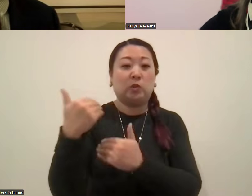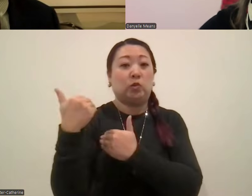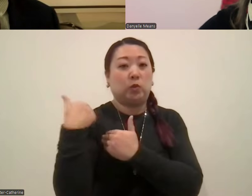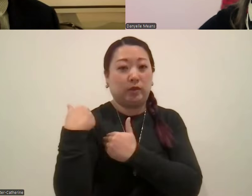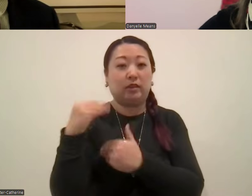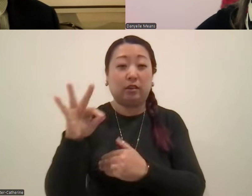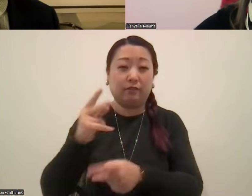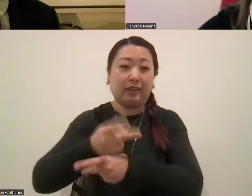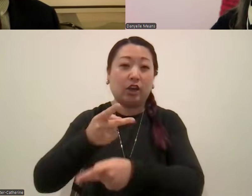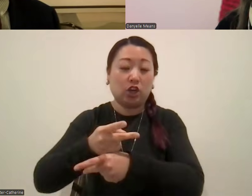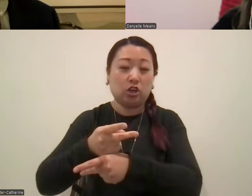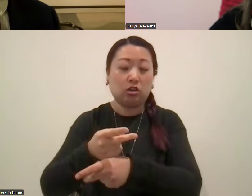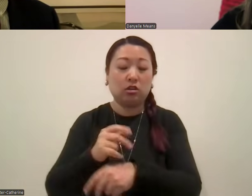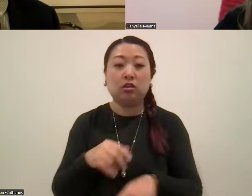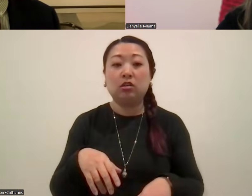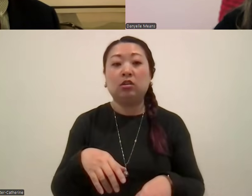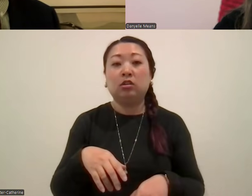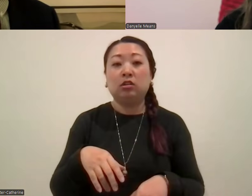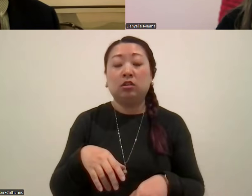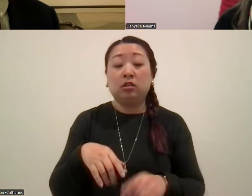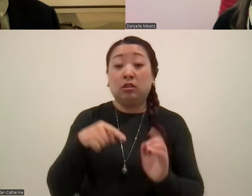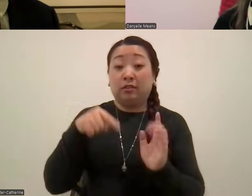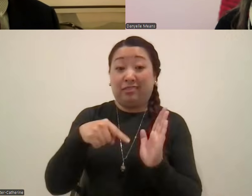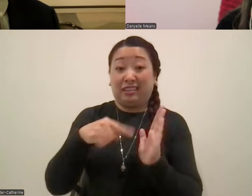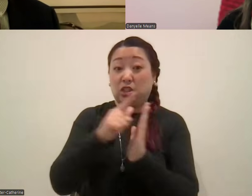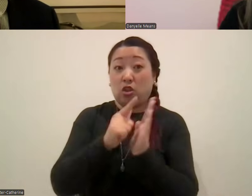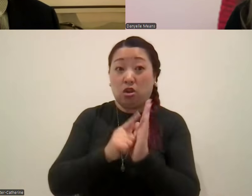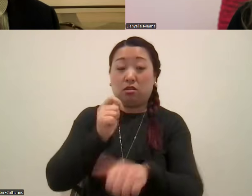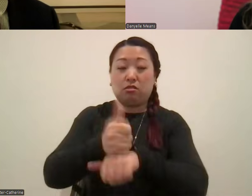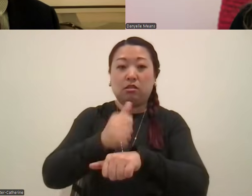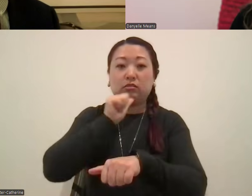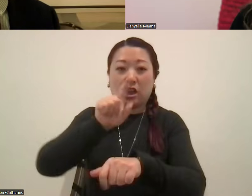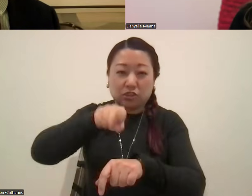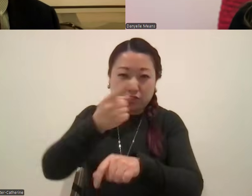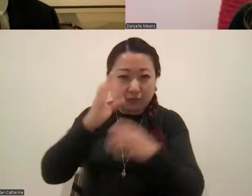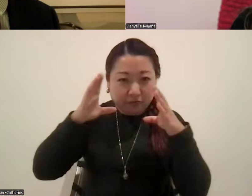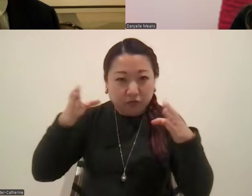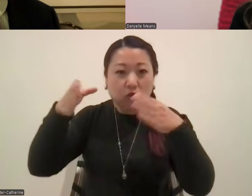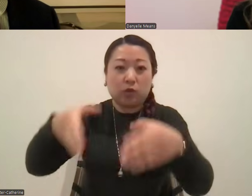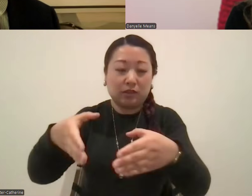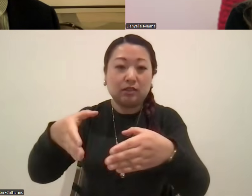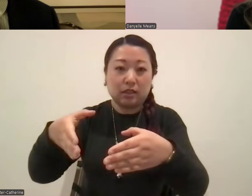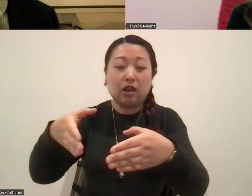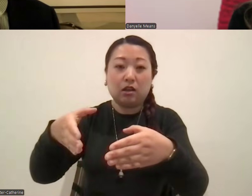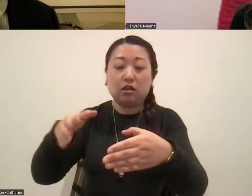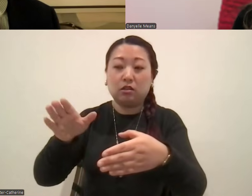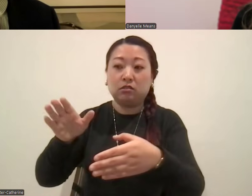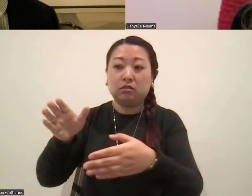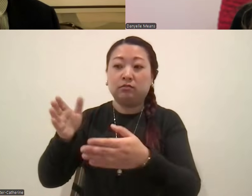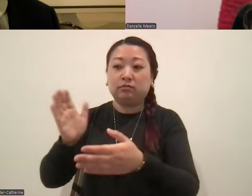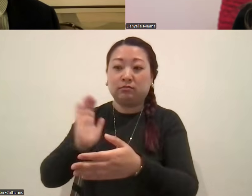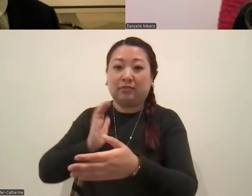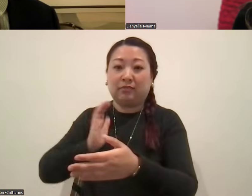that this law isn't just about the return of the ancestors.